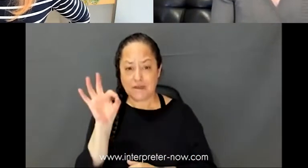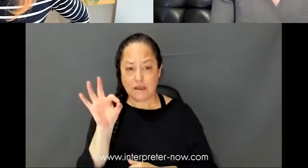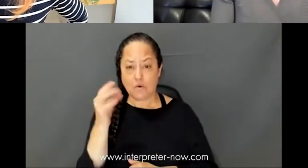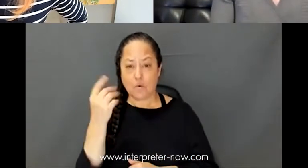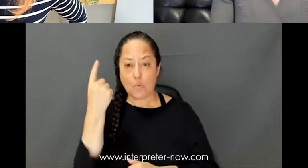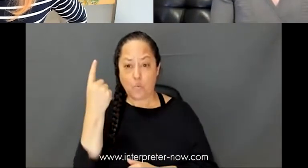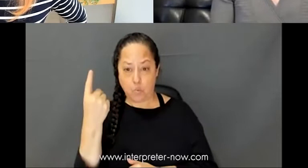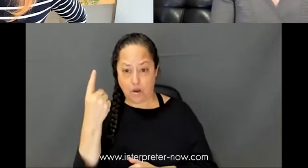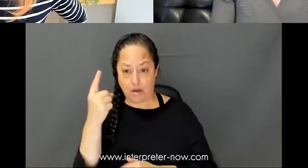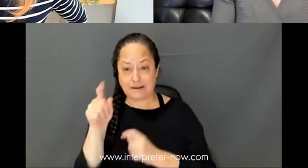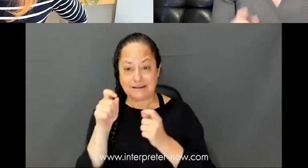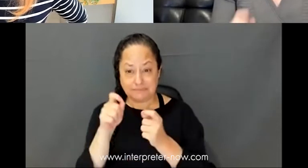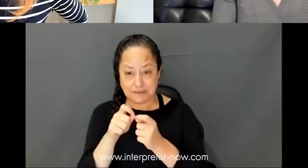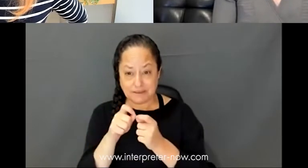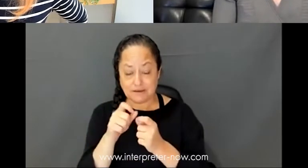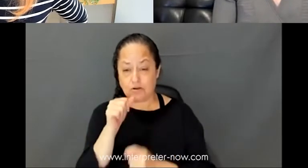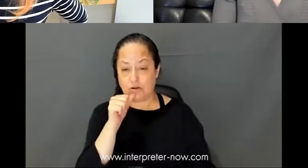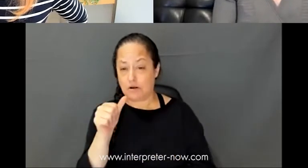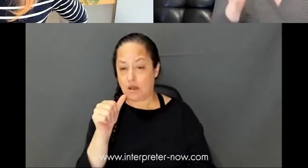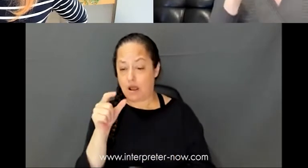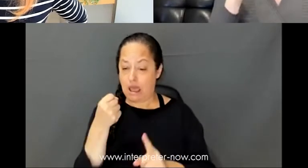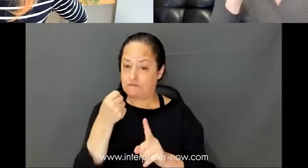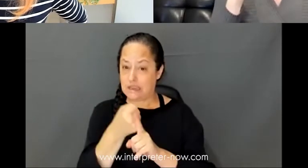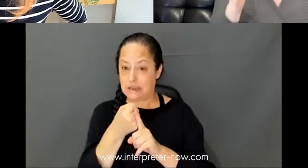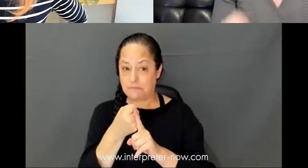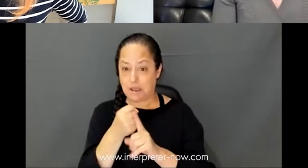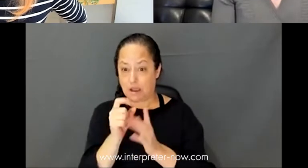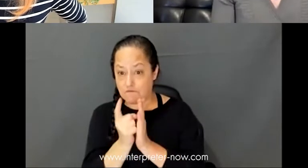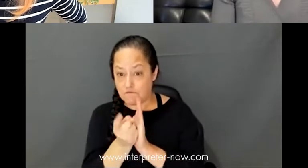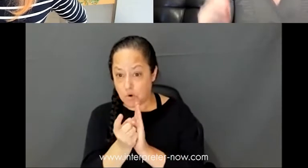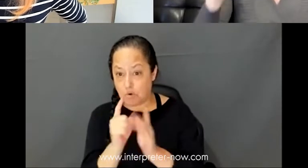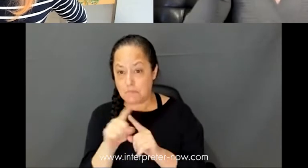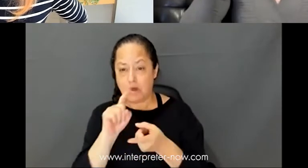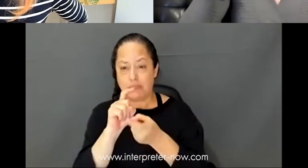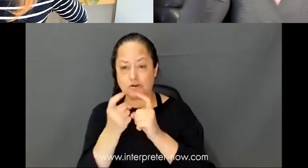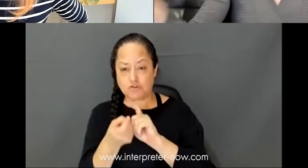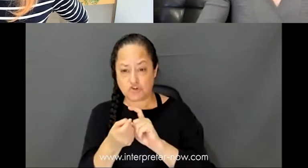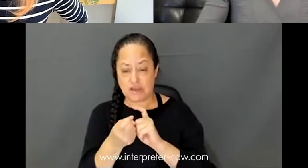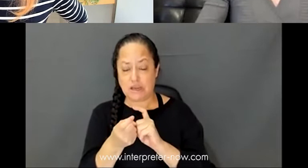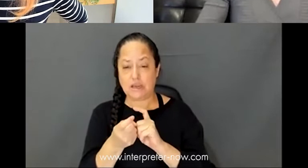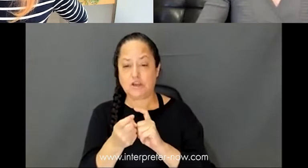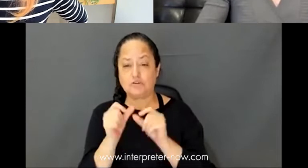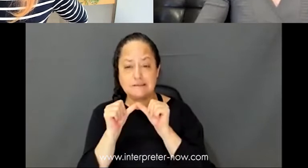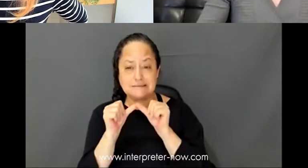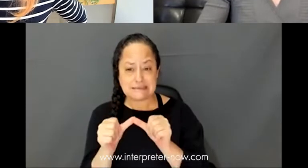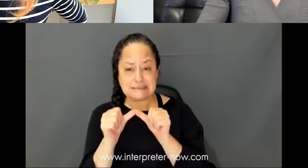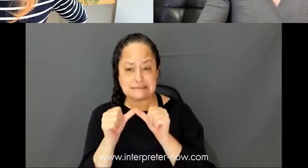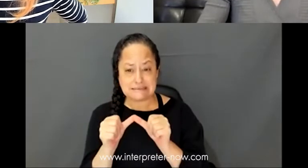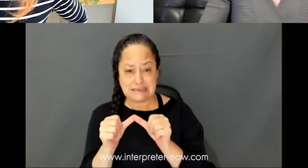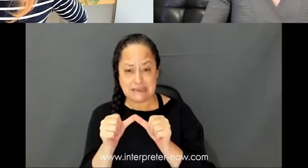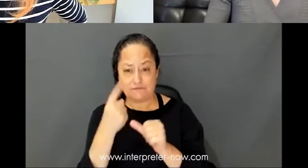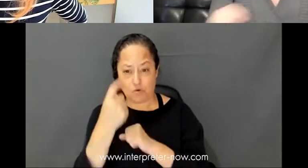in particular not only had an impact in the moment, but the changes it produced sustained through a year